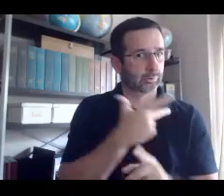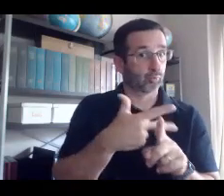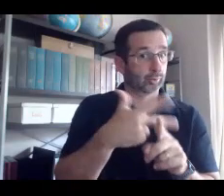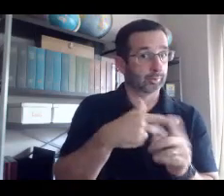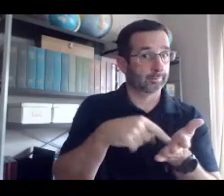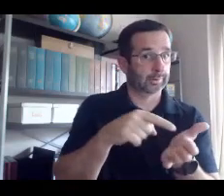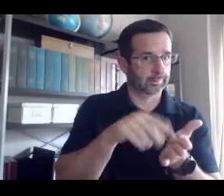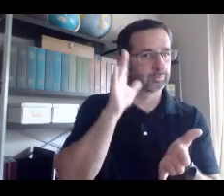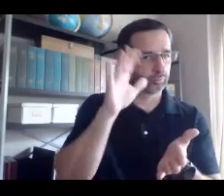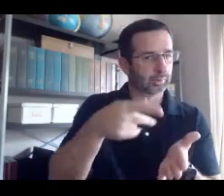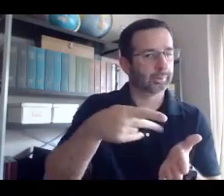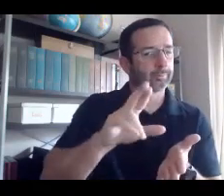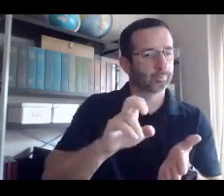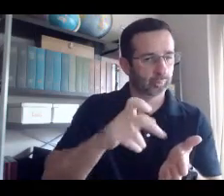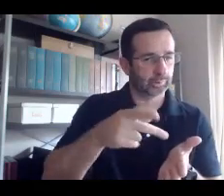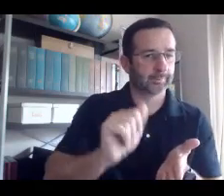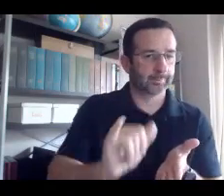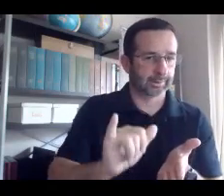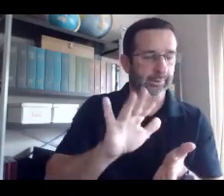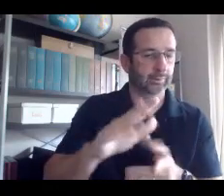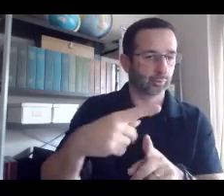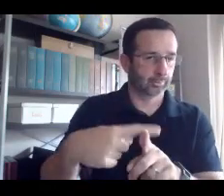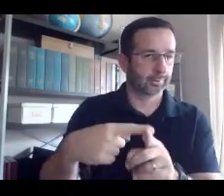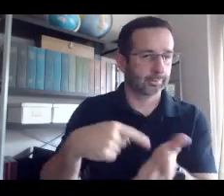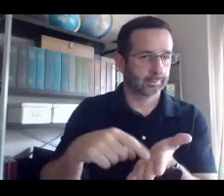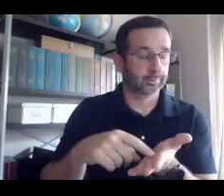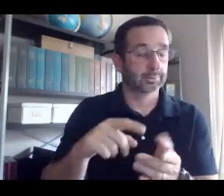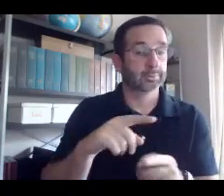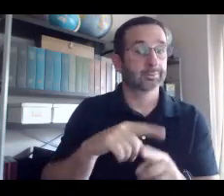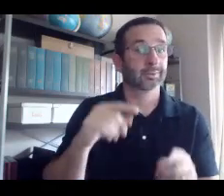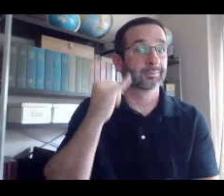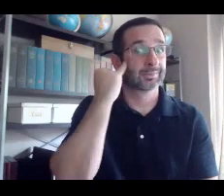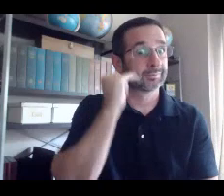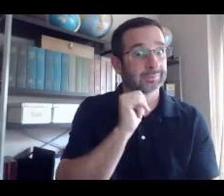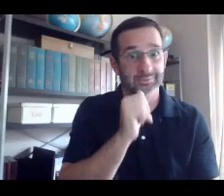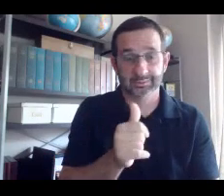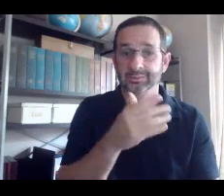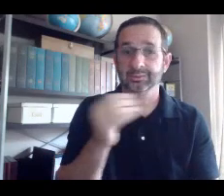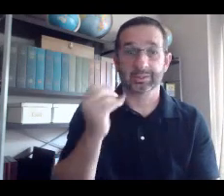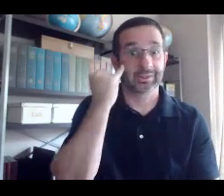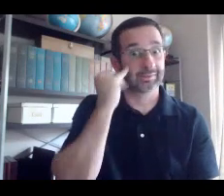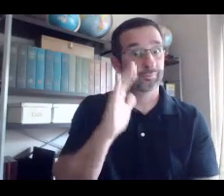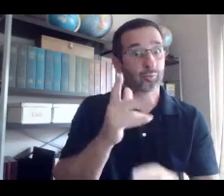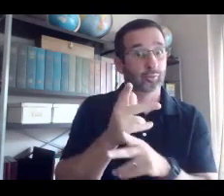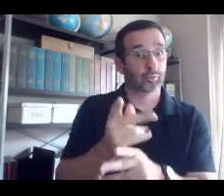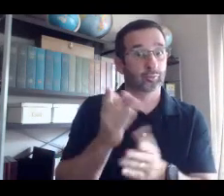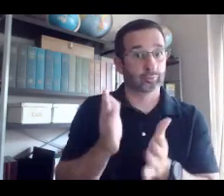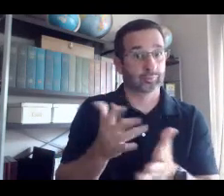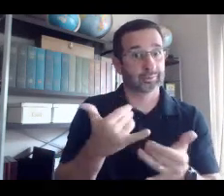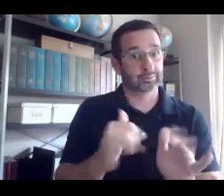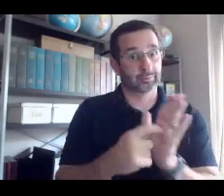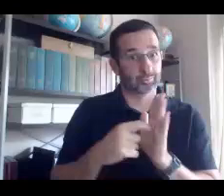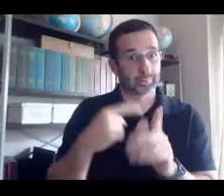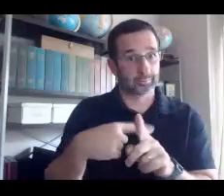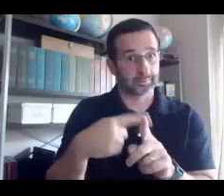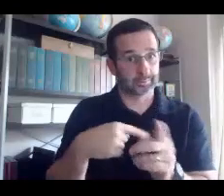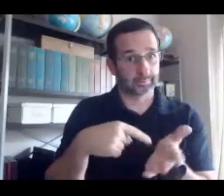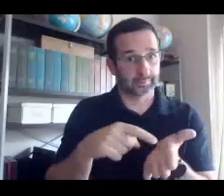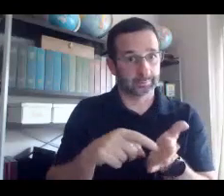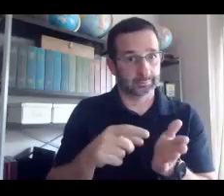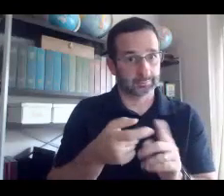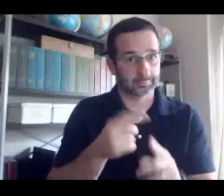available. In some cases, our quarterly payments will prepay your monthly payment amount. However, if it doesn't,